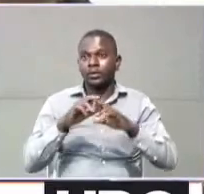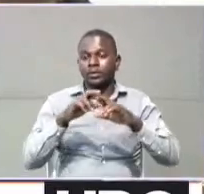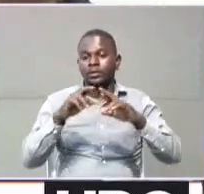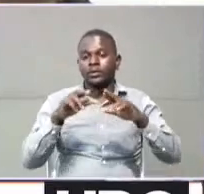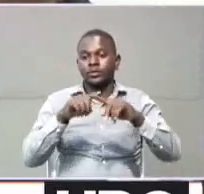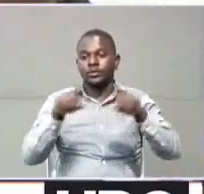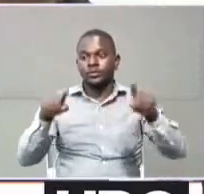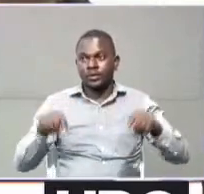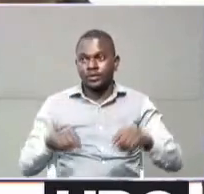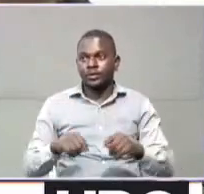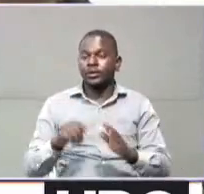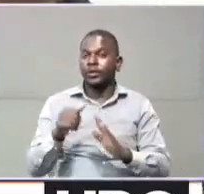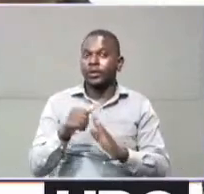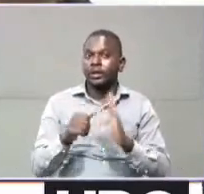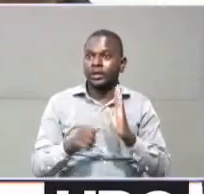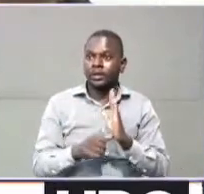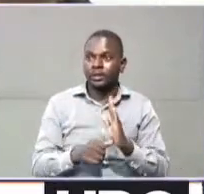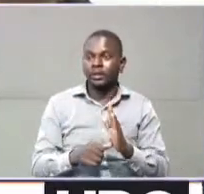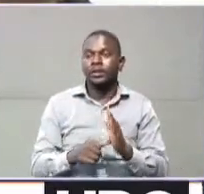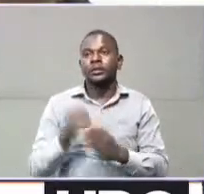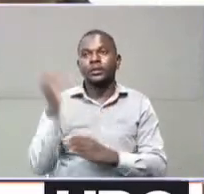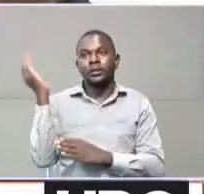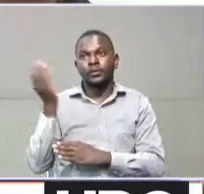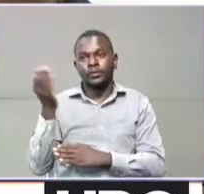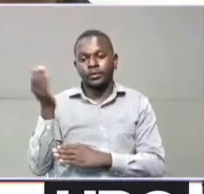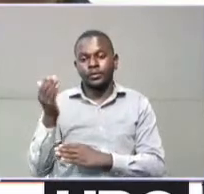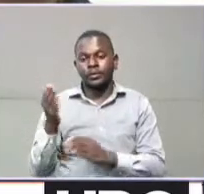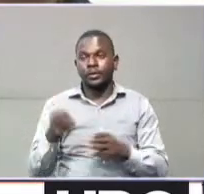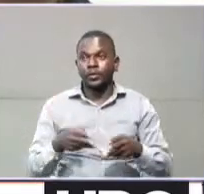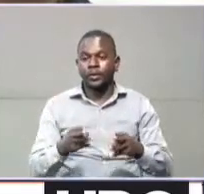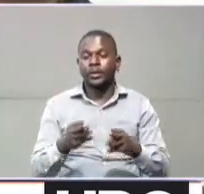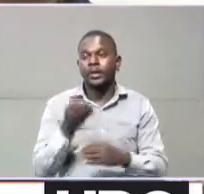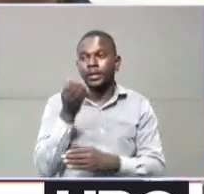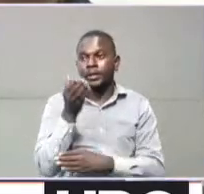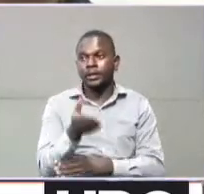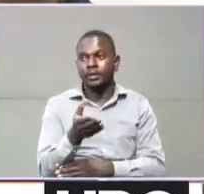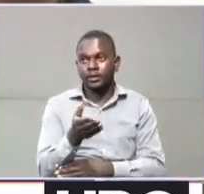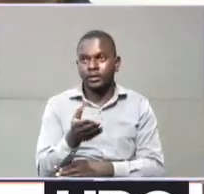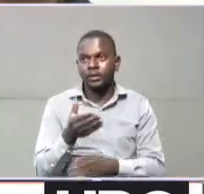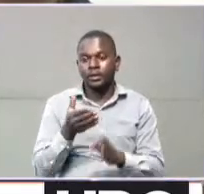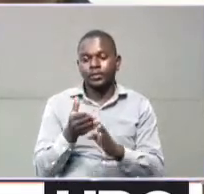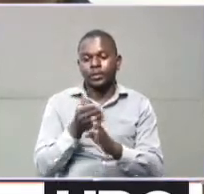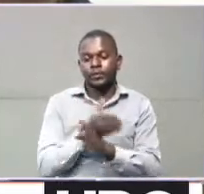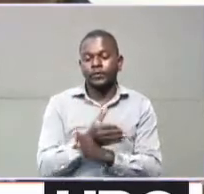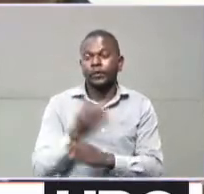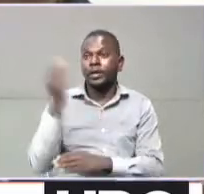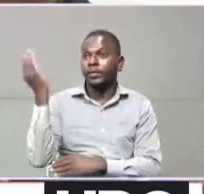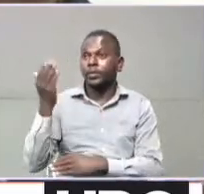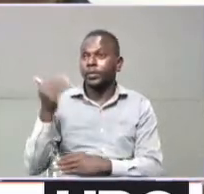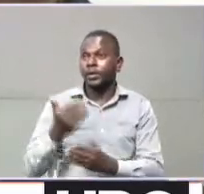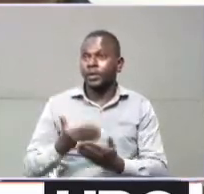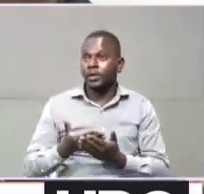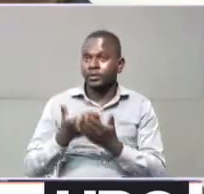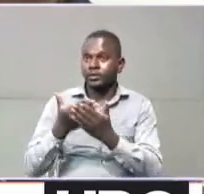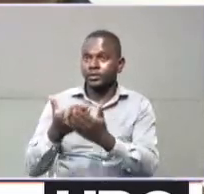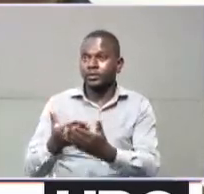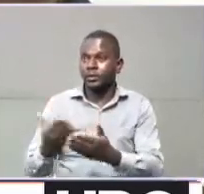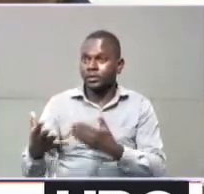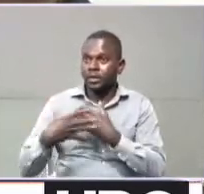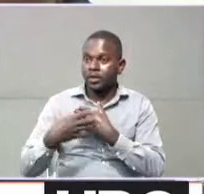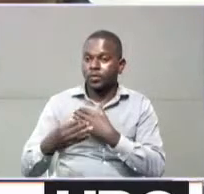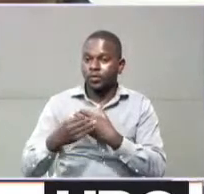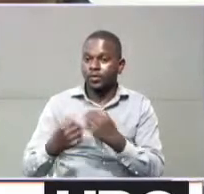paper but i'm going to present it the way it is before i present it i want to lay a copy of the